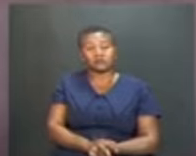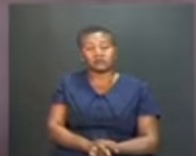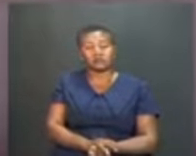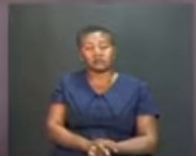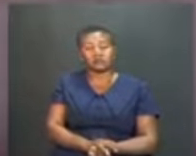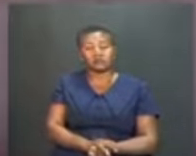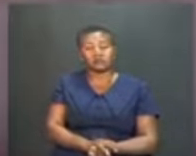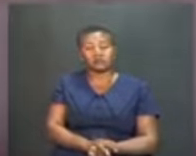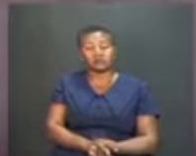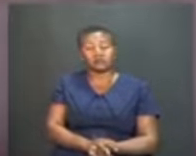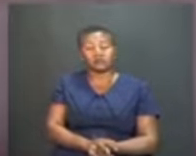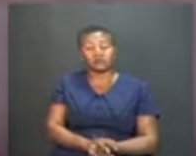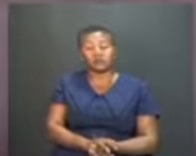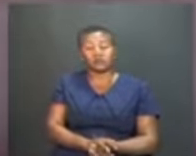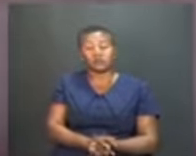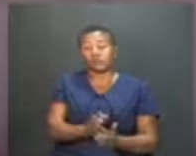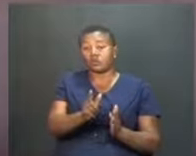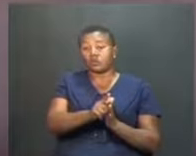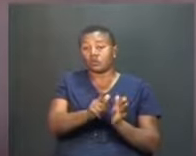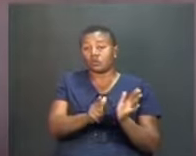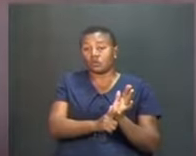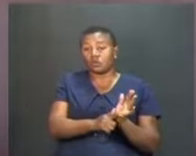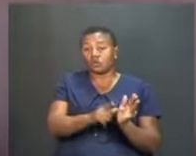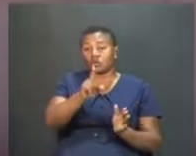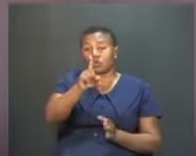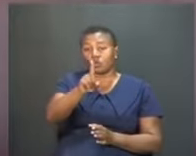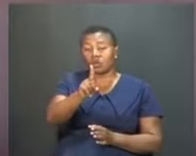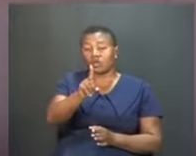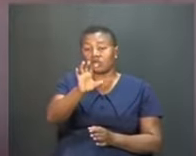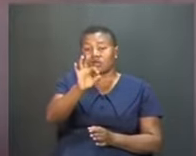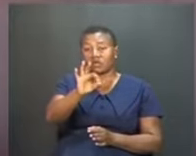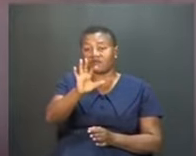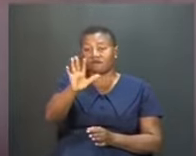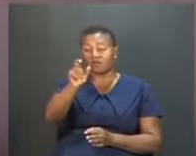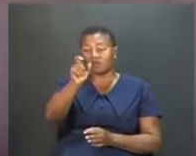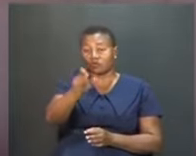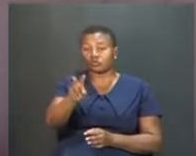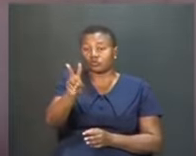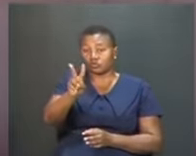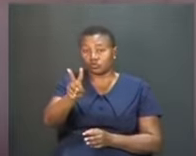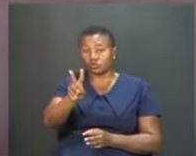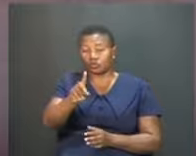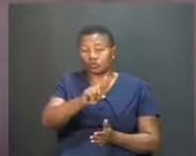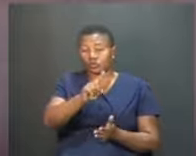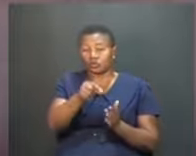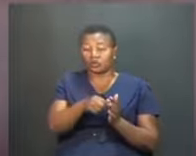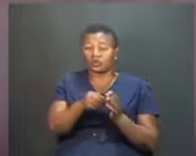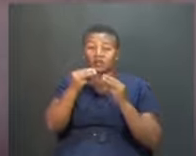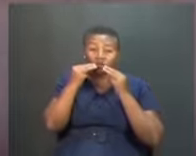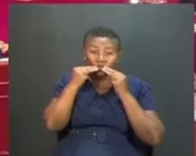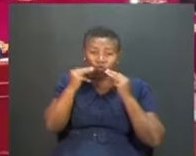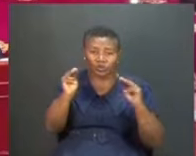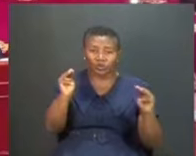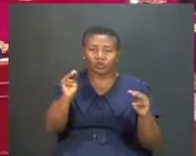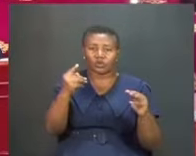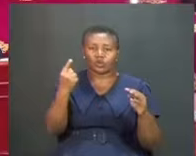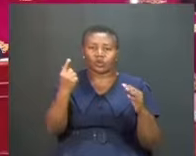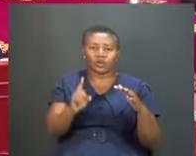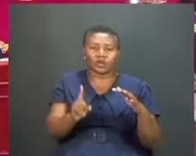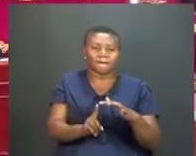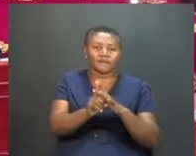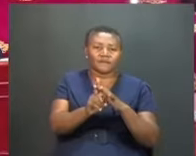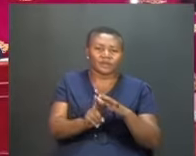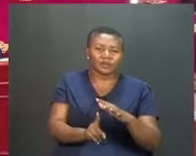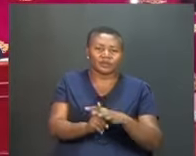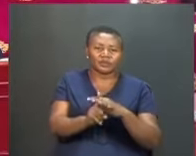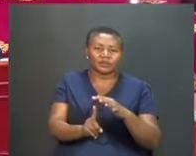Order 1952. Mr. Speaker, this motion has been appearing on the order paper